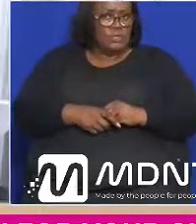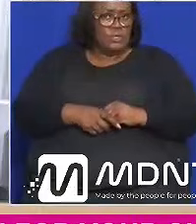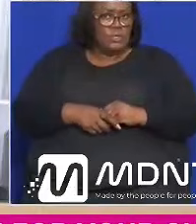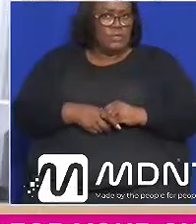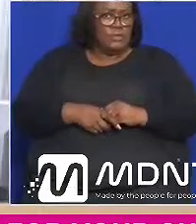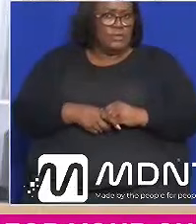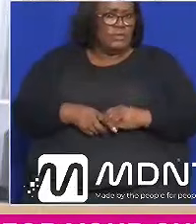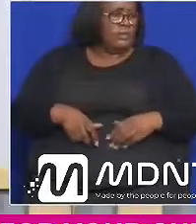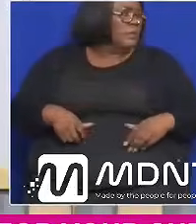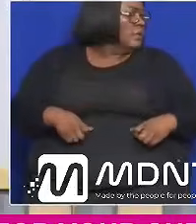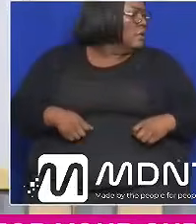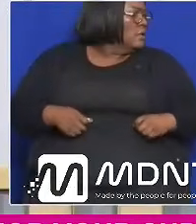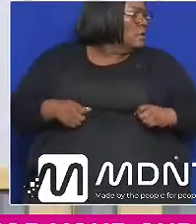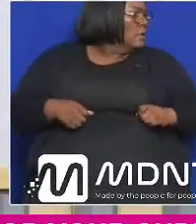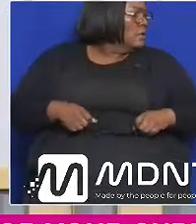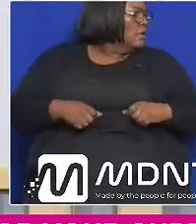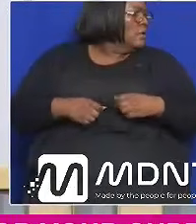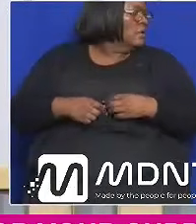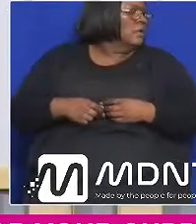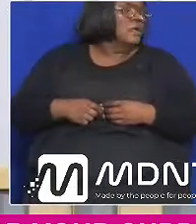the 20 million loan.